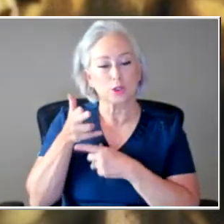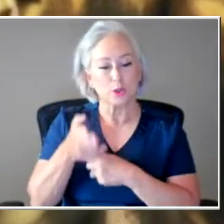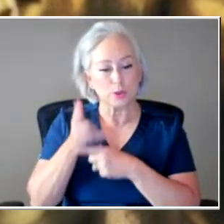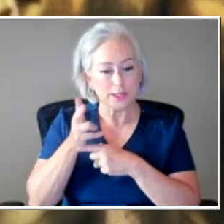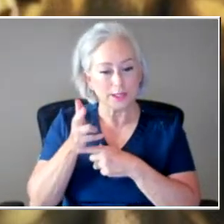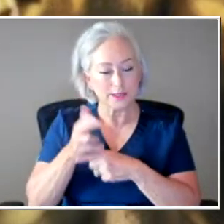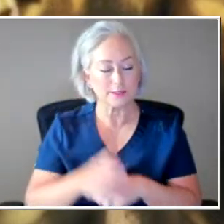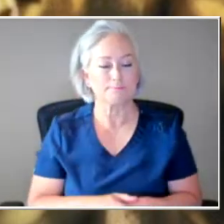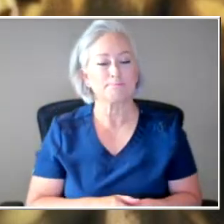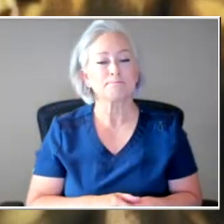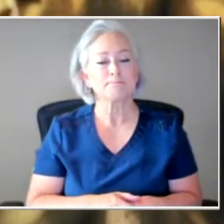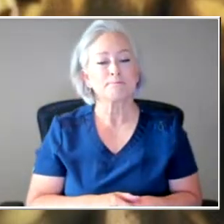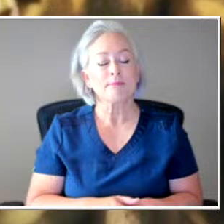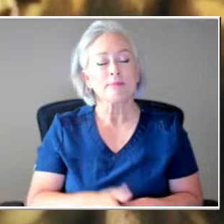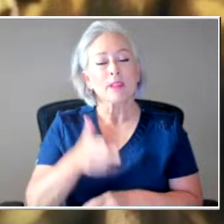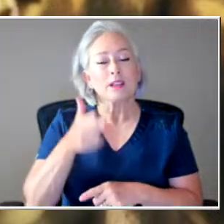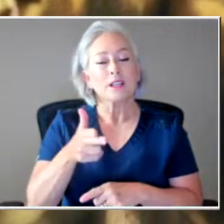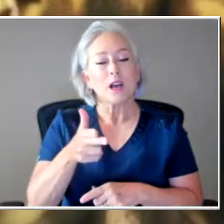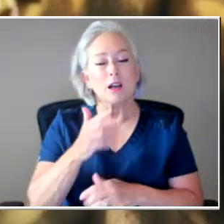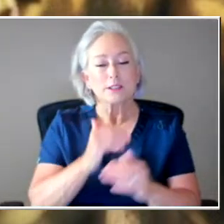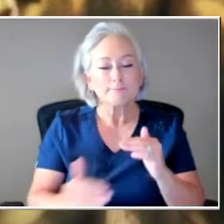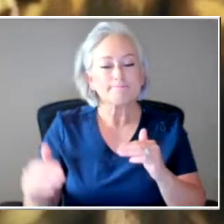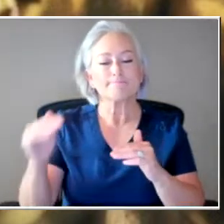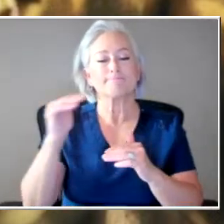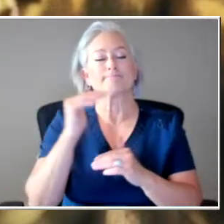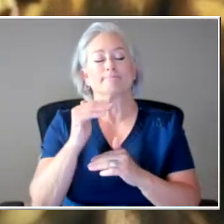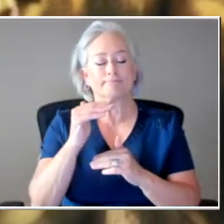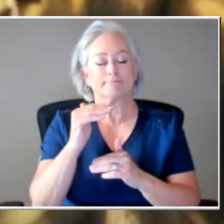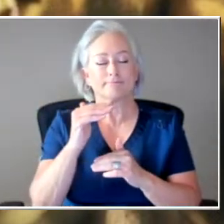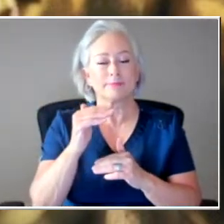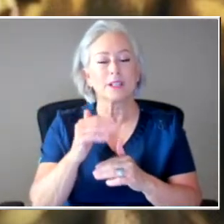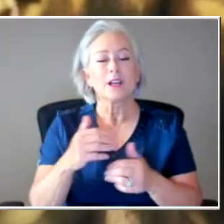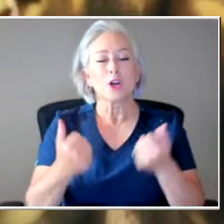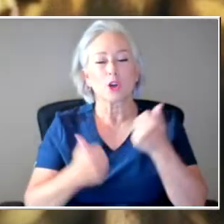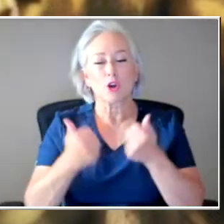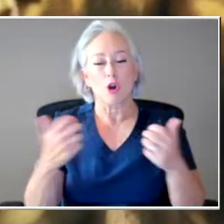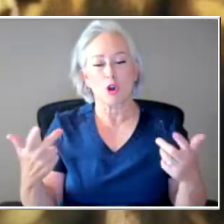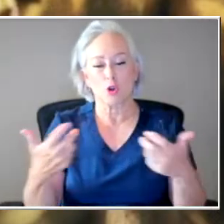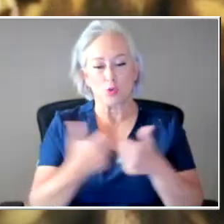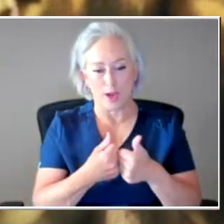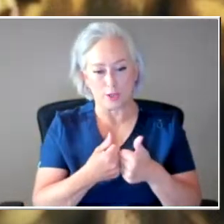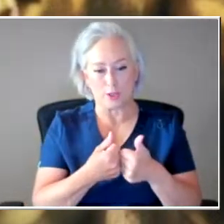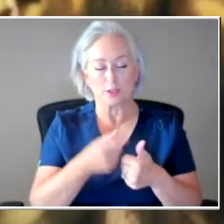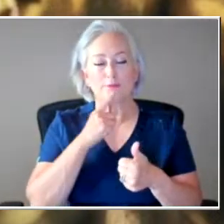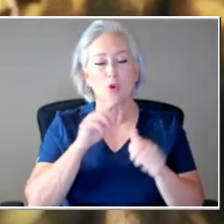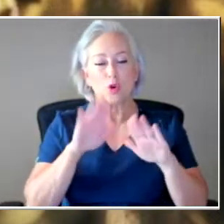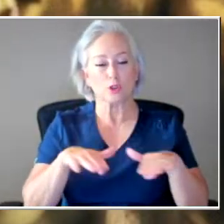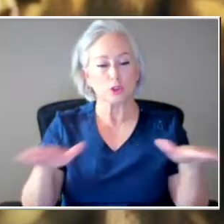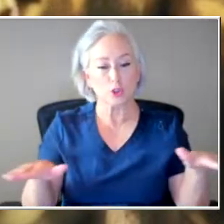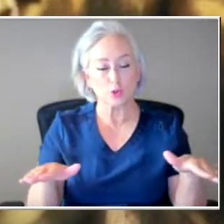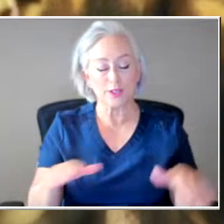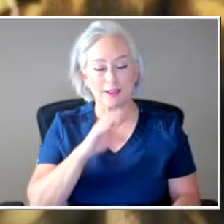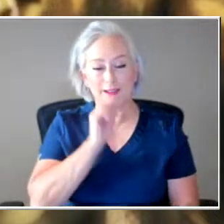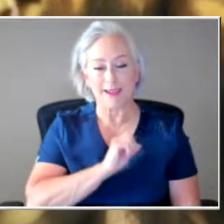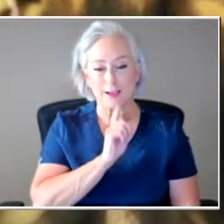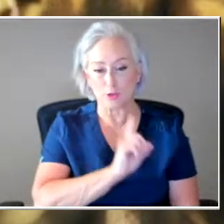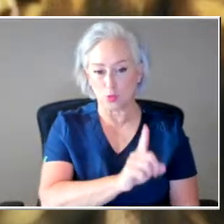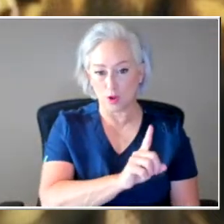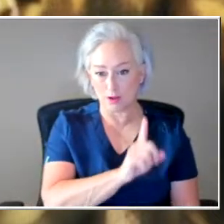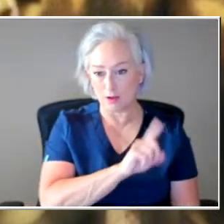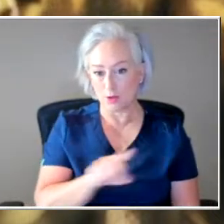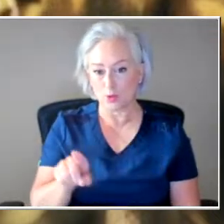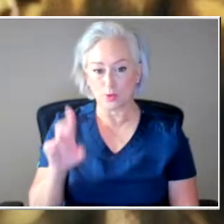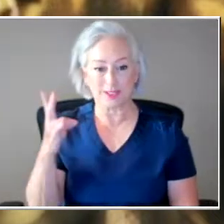vehicle crashes as the leading cause of death for children ages 1 through 17. And trauma surgeon here at the health system, Dr.